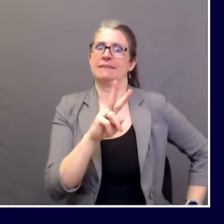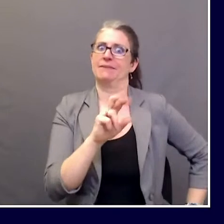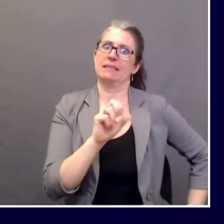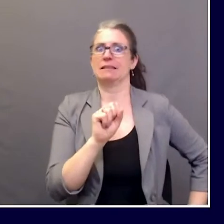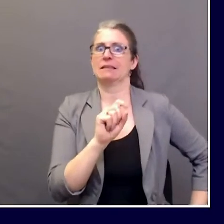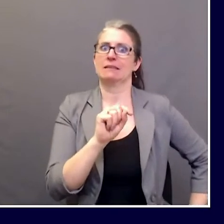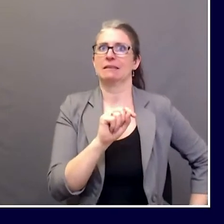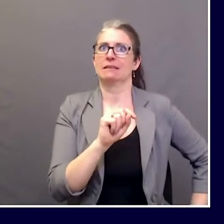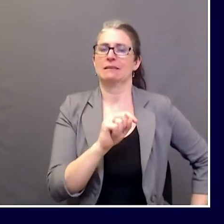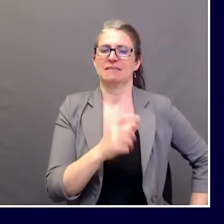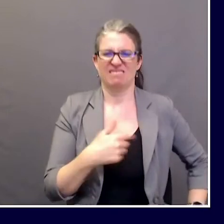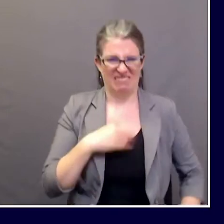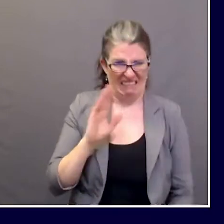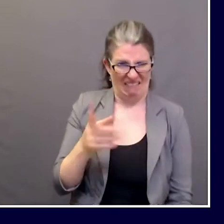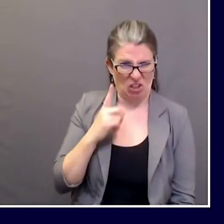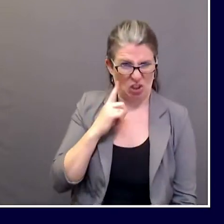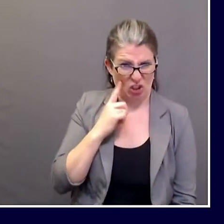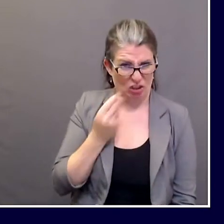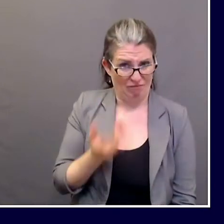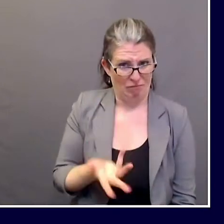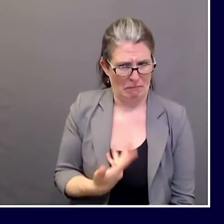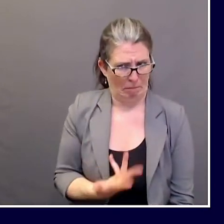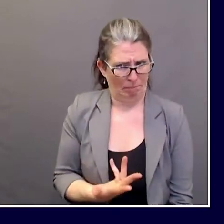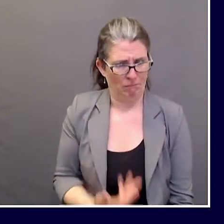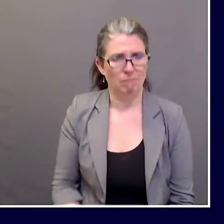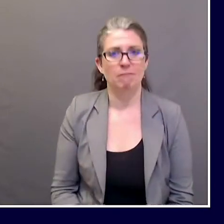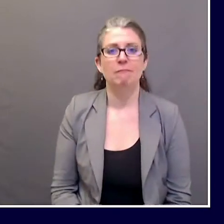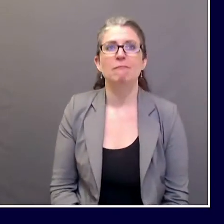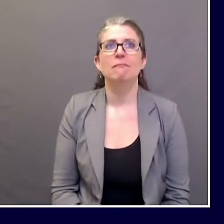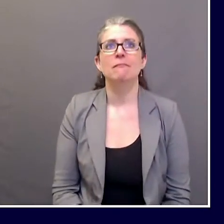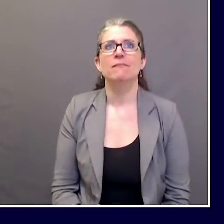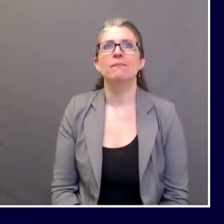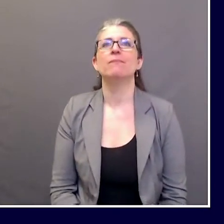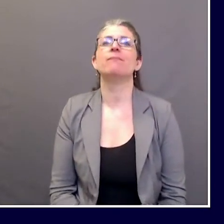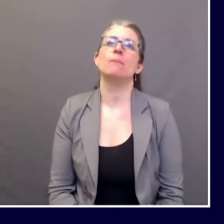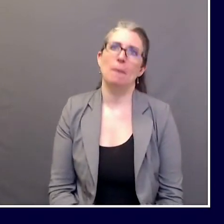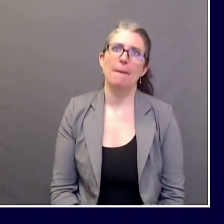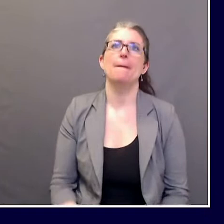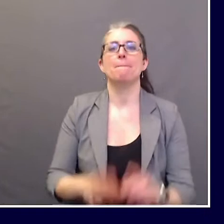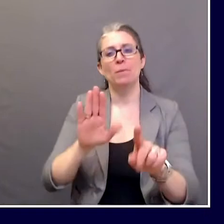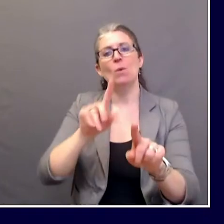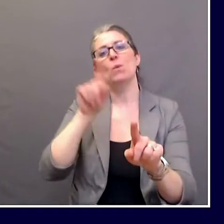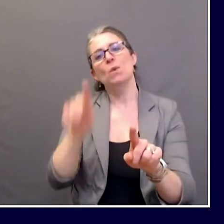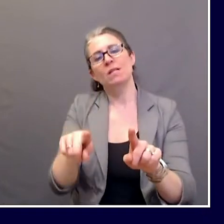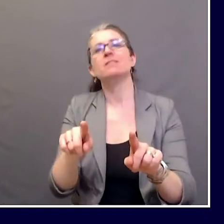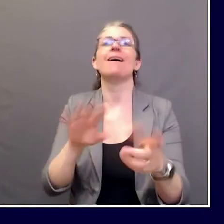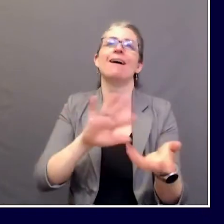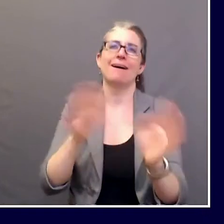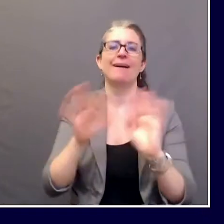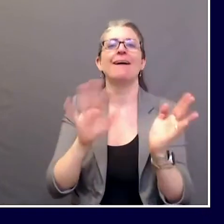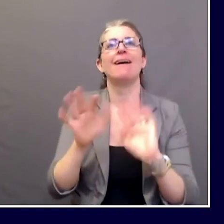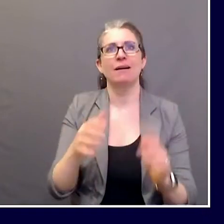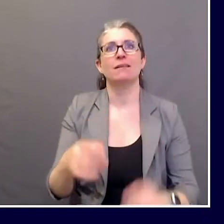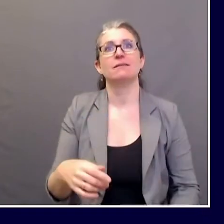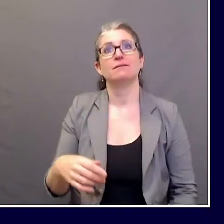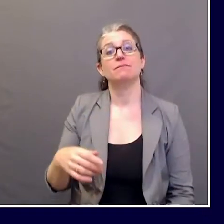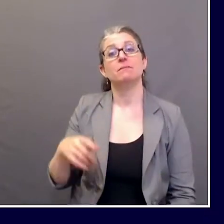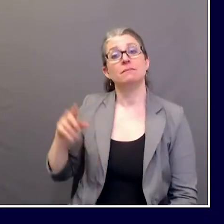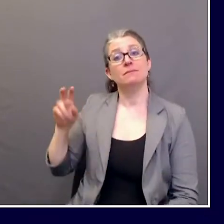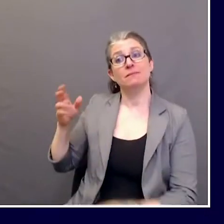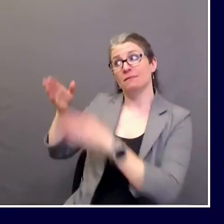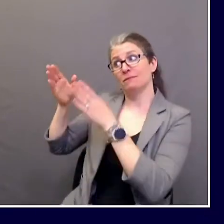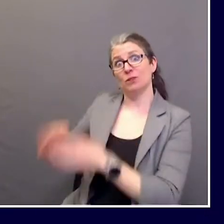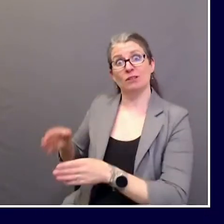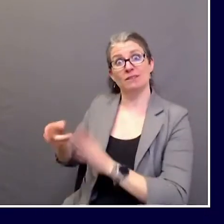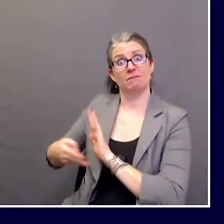higher risk for this type of clot? And the answer is probably not. Based on the 6 cases and the initial review